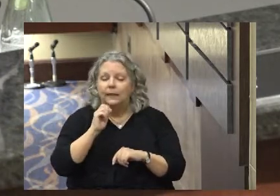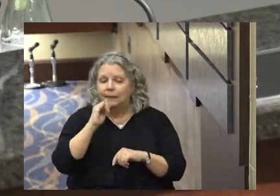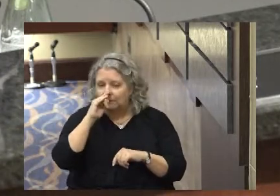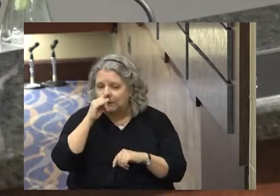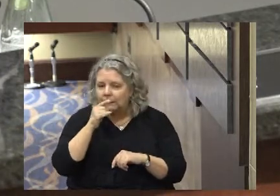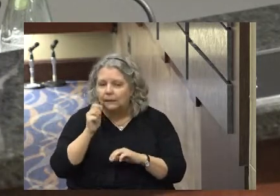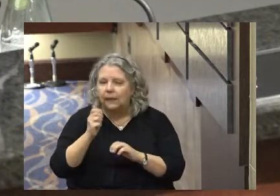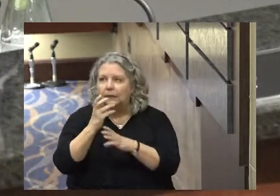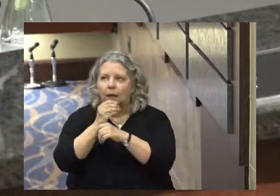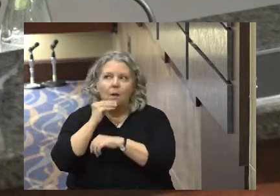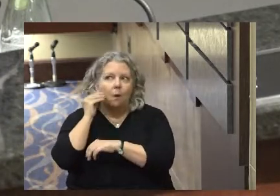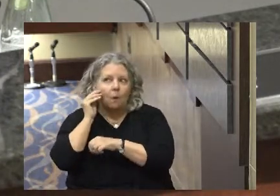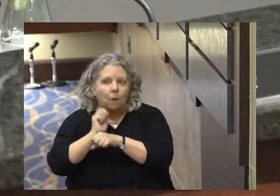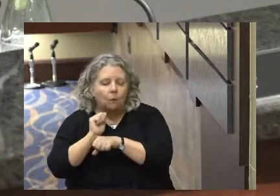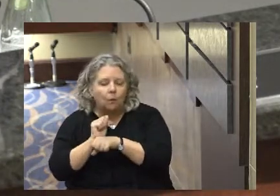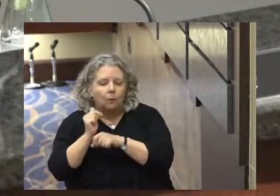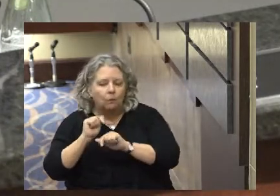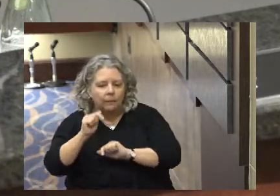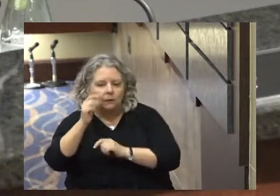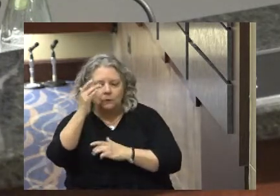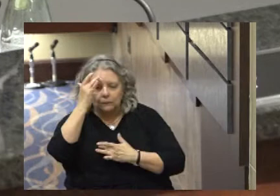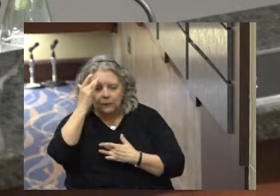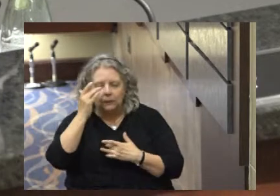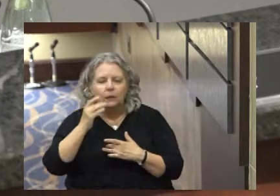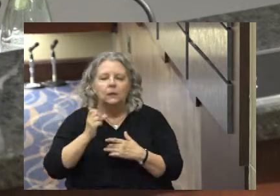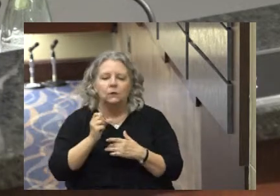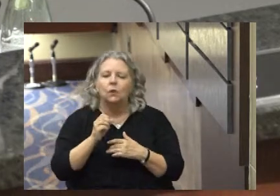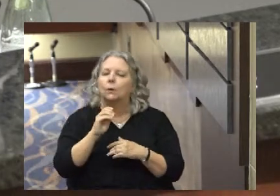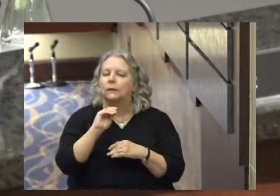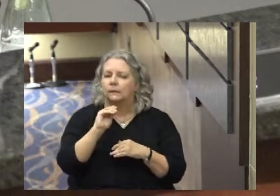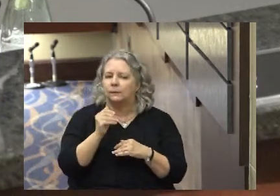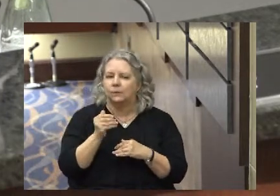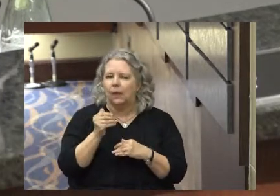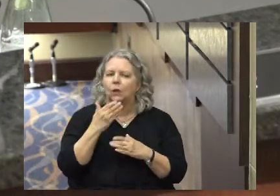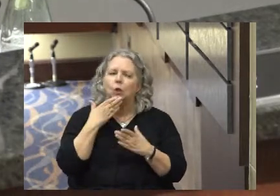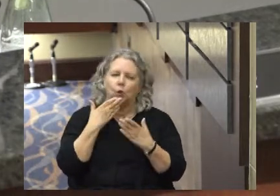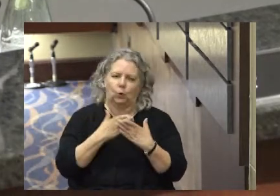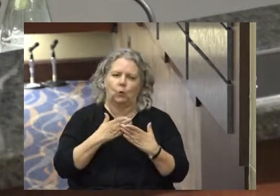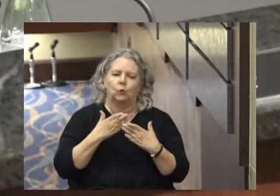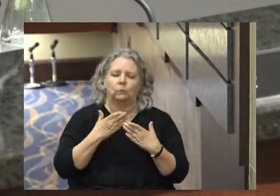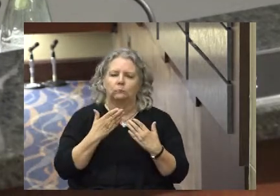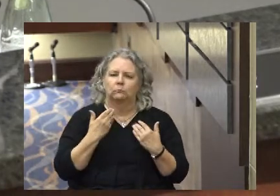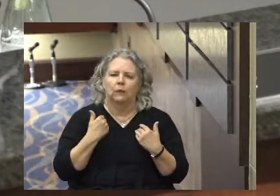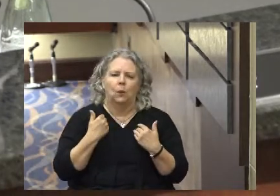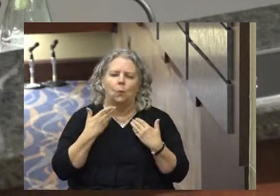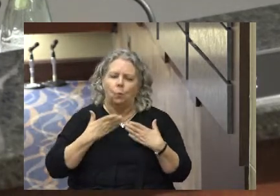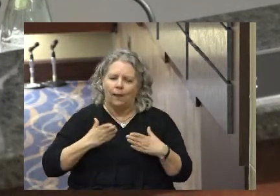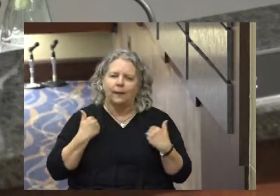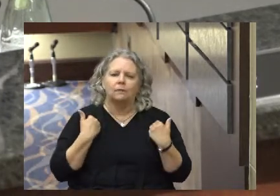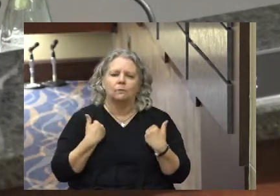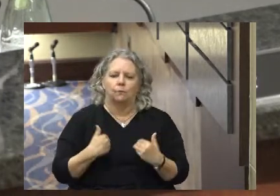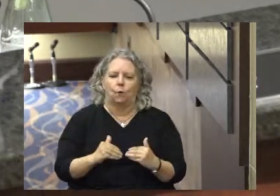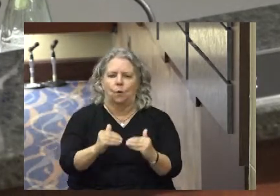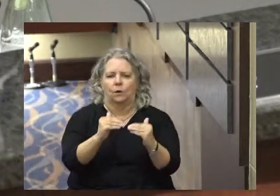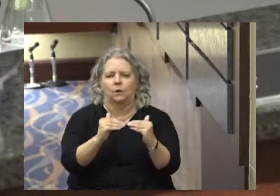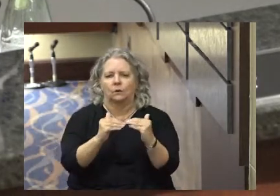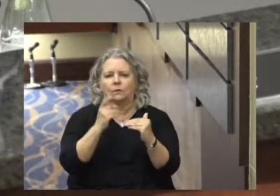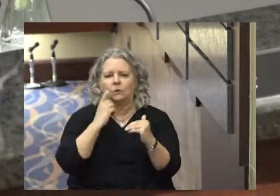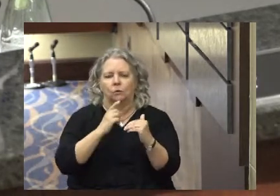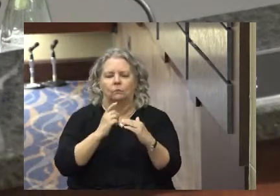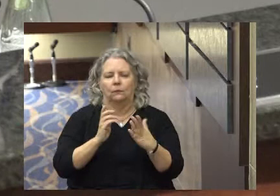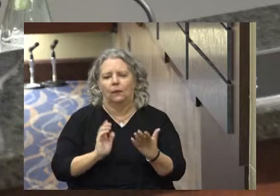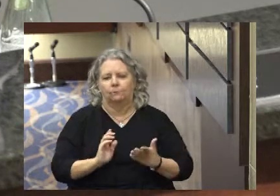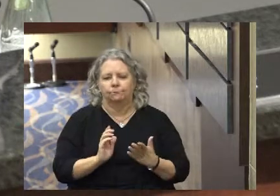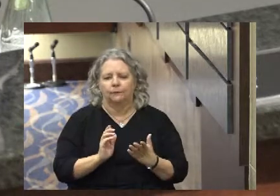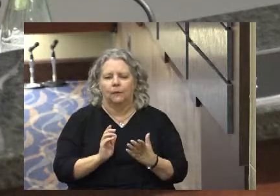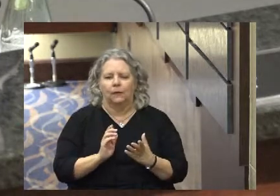anything else. So this feels like a meaningful path forward to address a really crucial need, which is internet access in the 21st